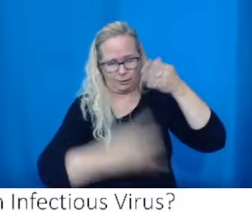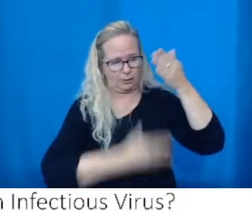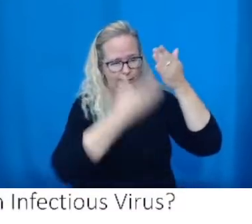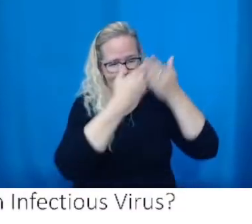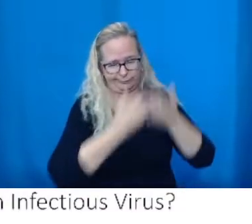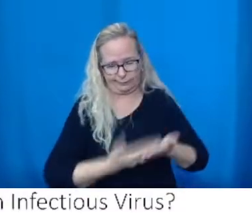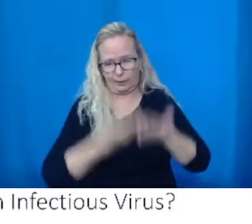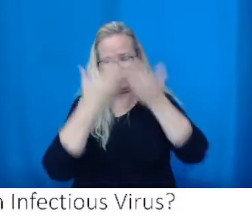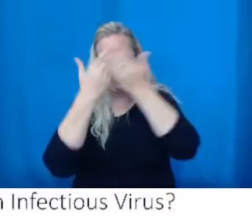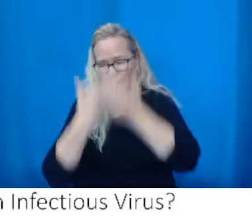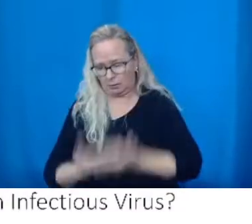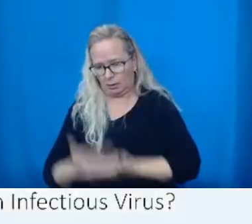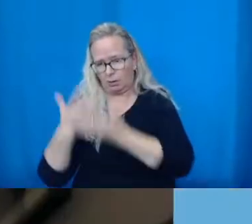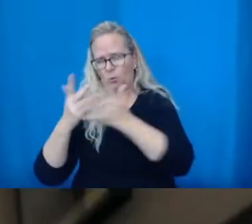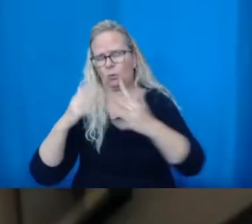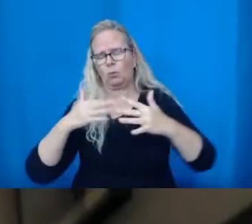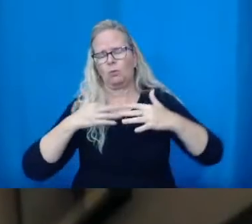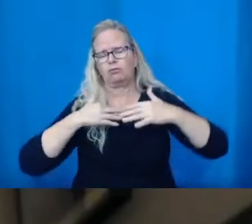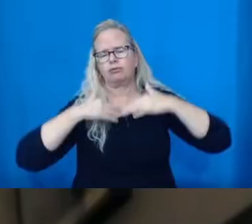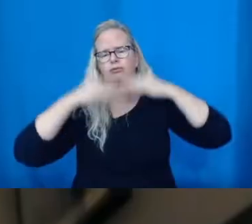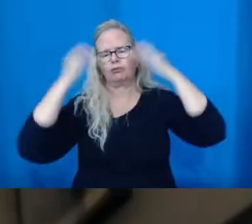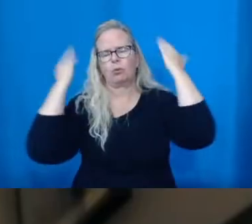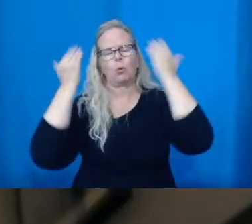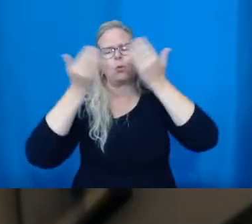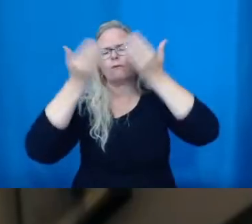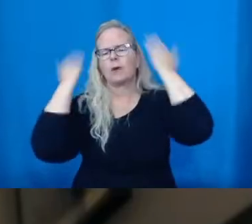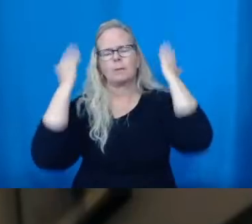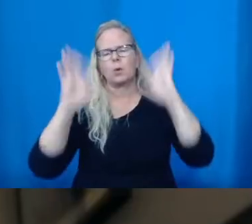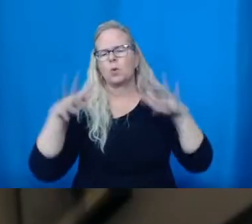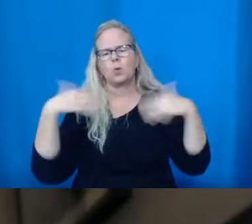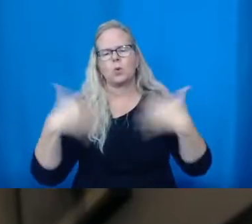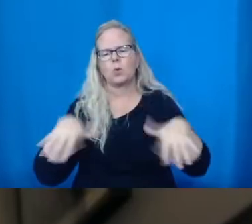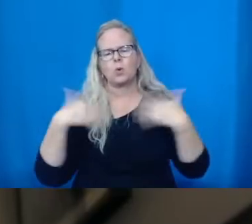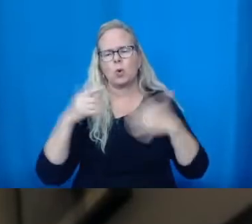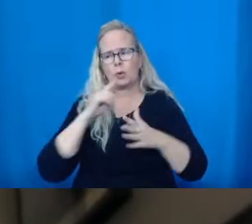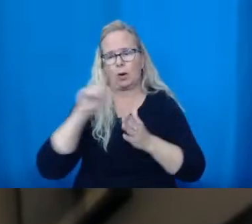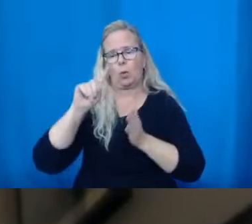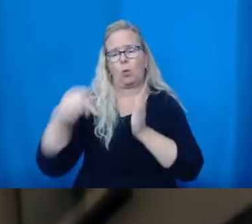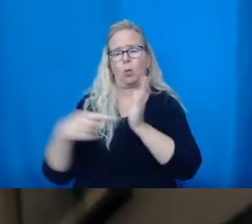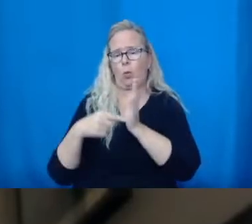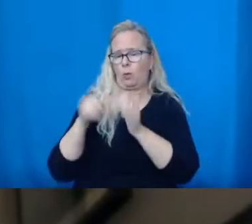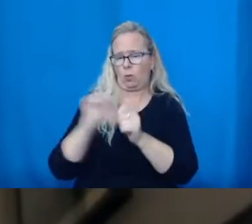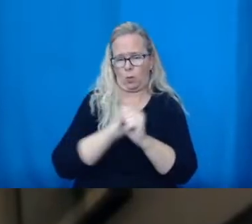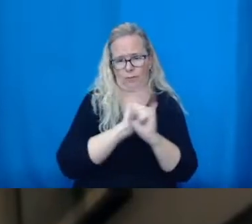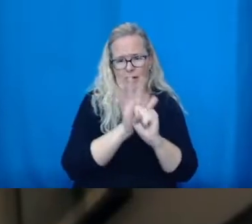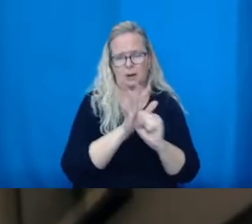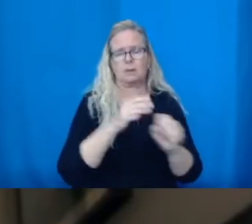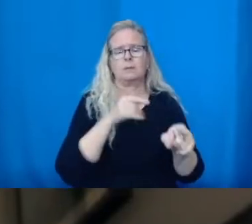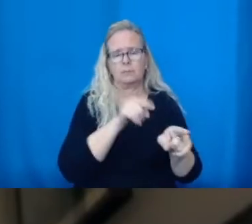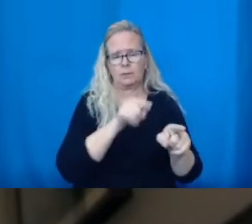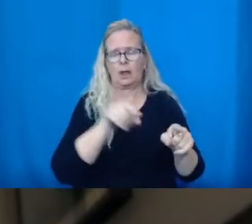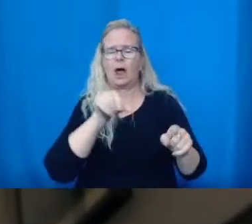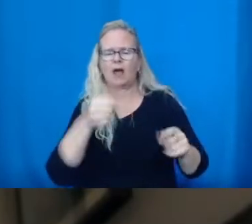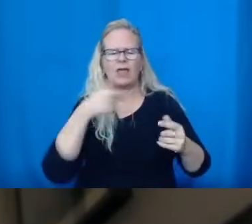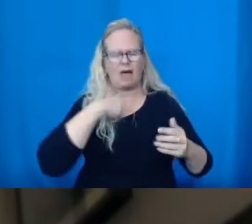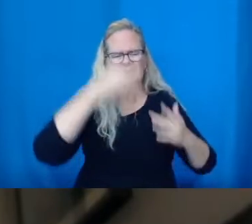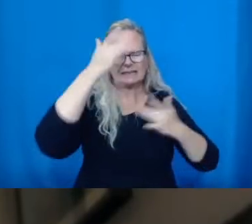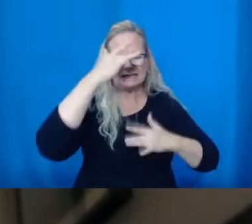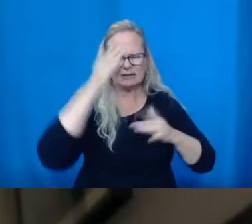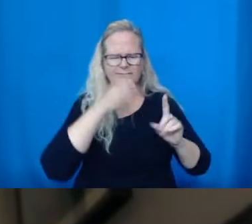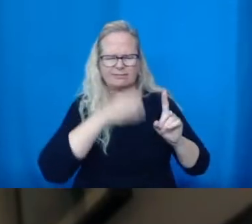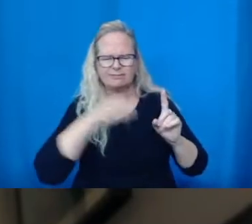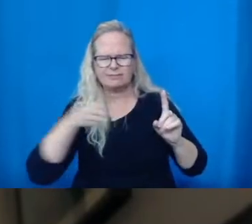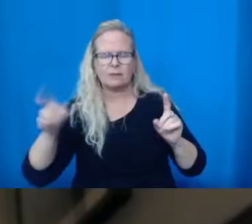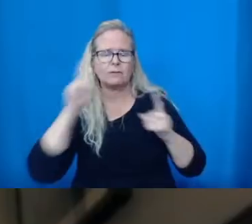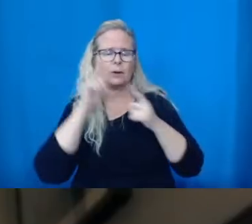other disease. And this includes classic examples of airborne diseases like measles and tuberculosis. Now, various researchers have done an